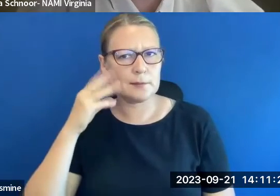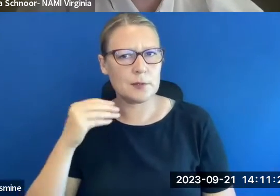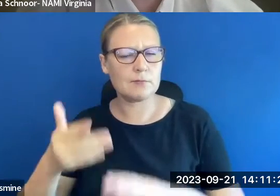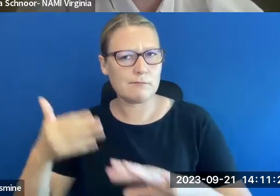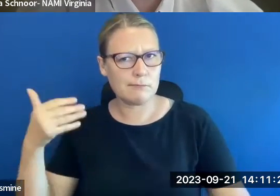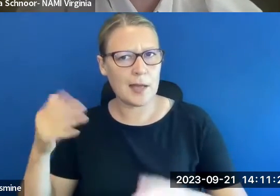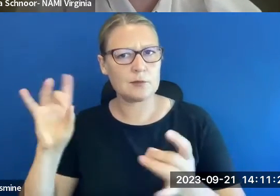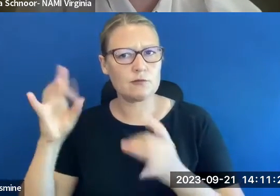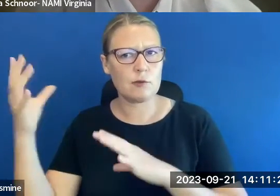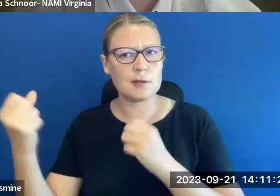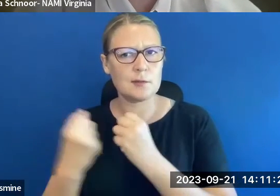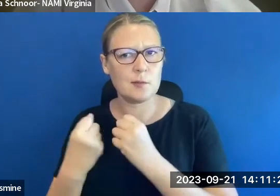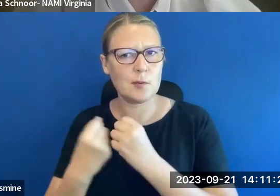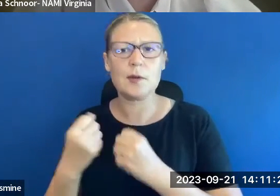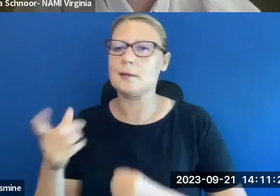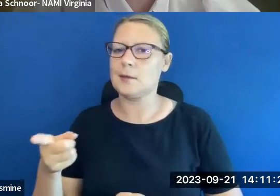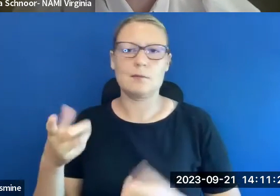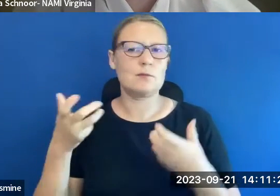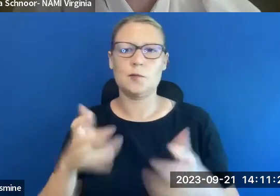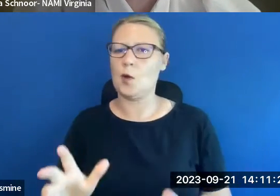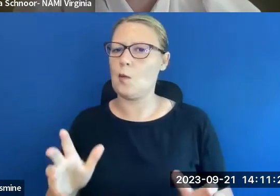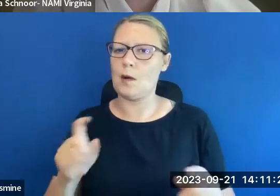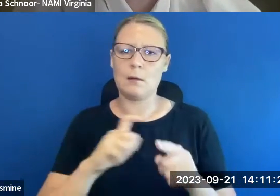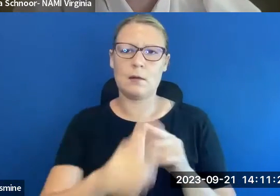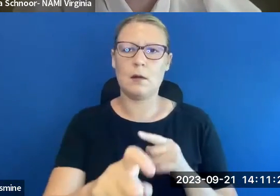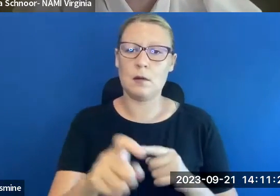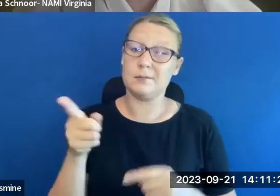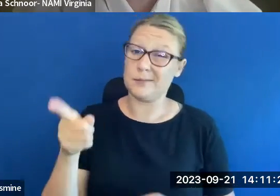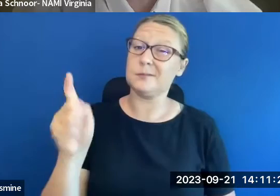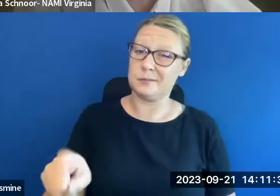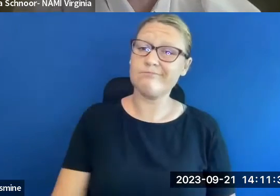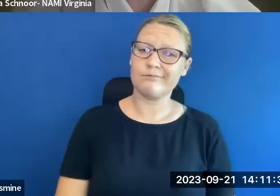and may not be using it when they need to.